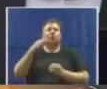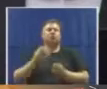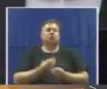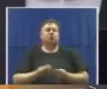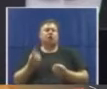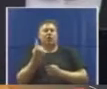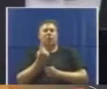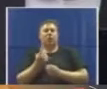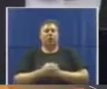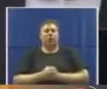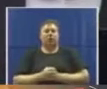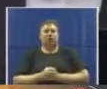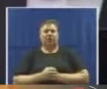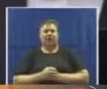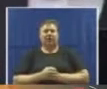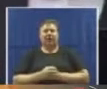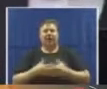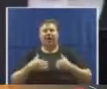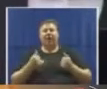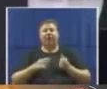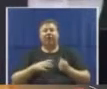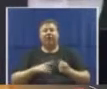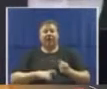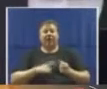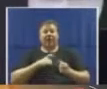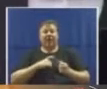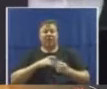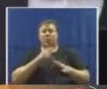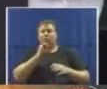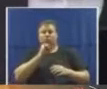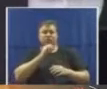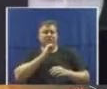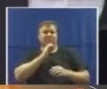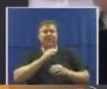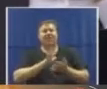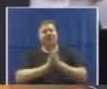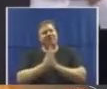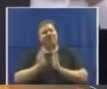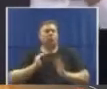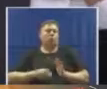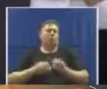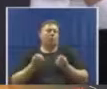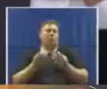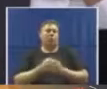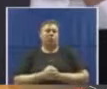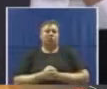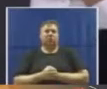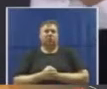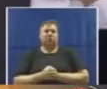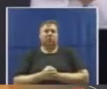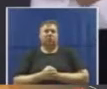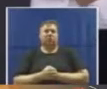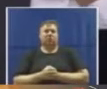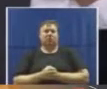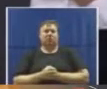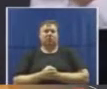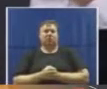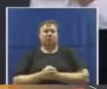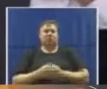alone. Healthcare, or the lack thereof, affects primarily women. The lack of a holistic social